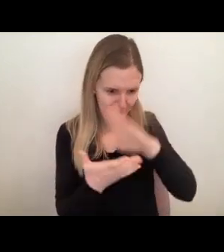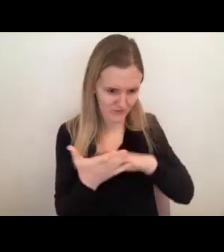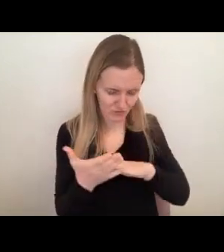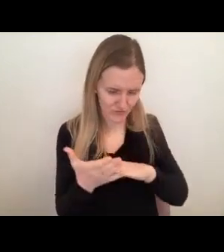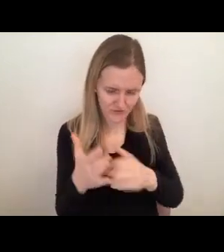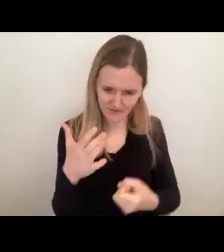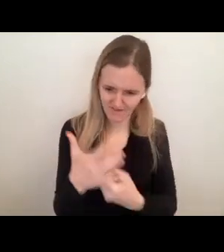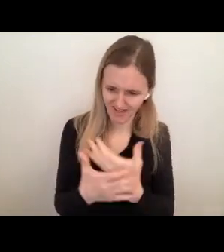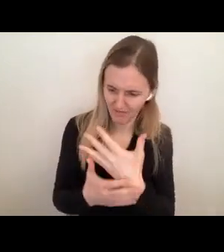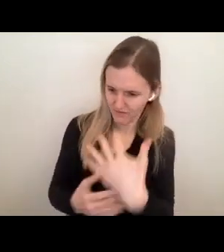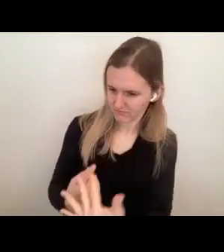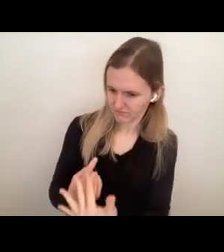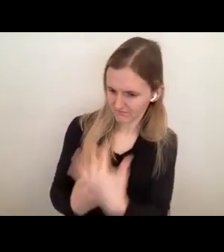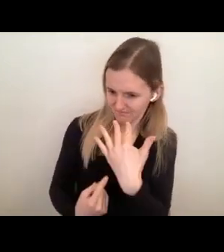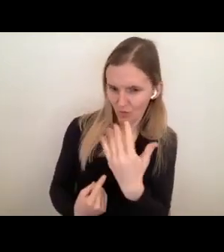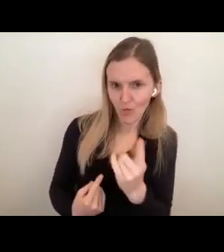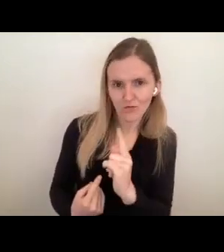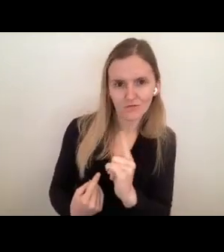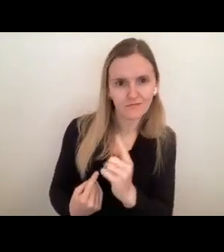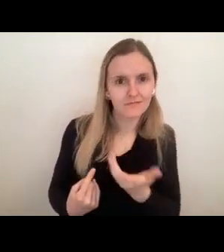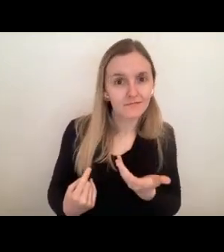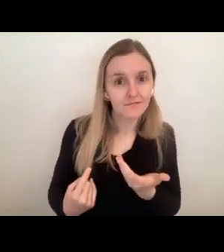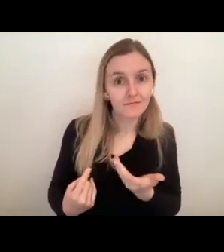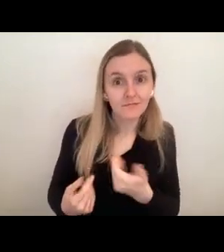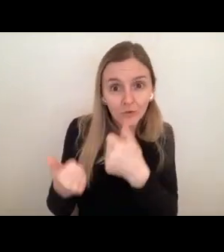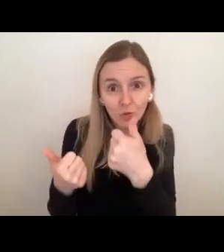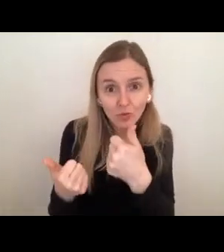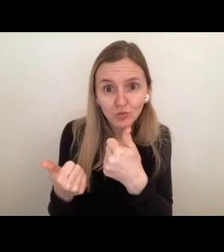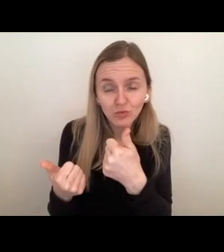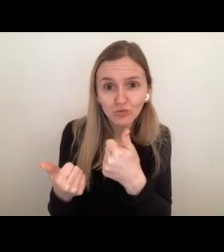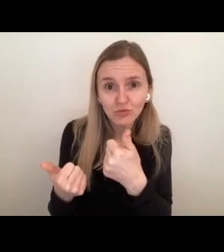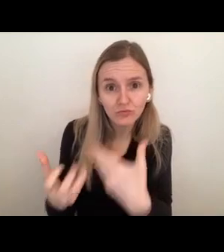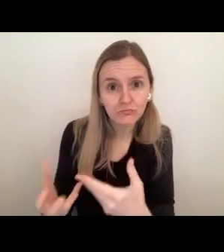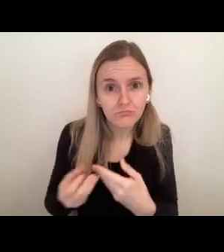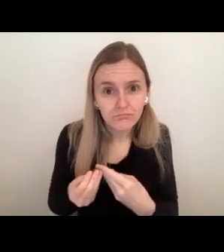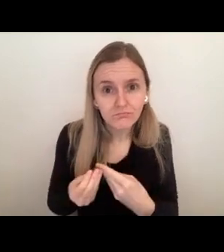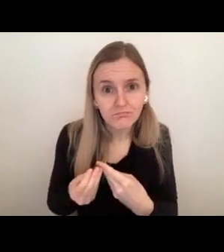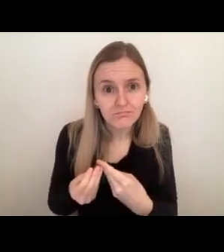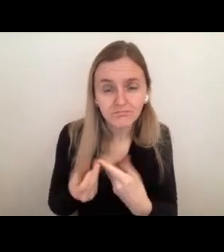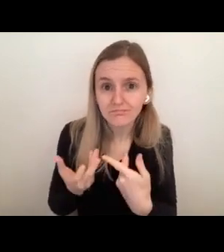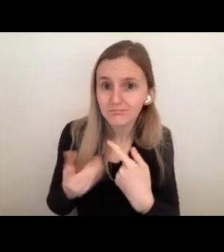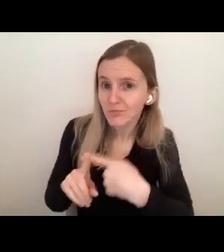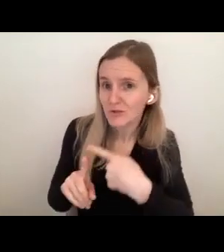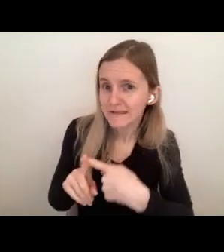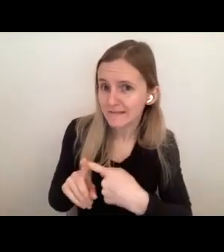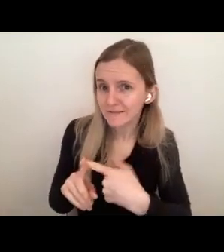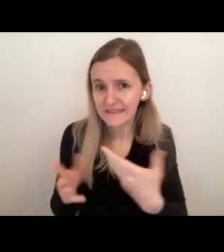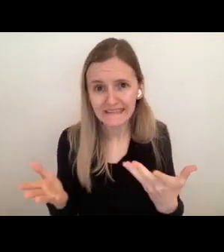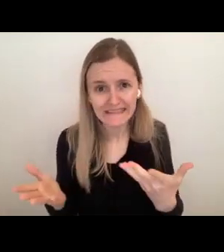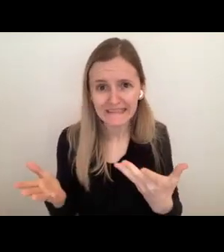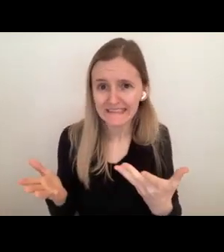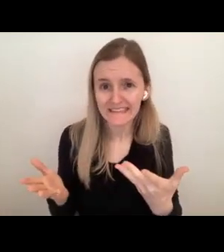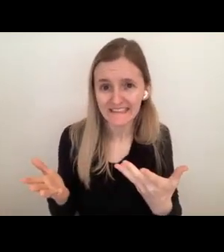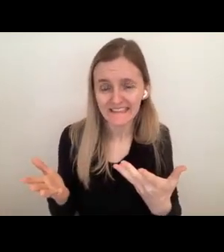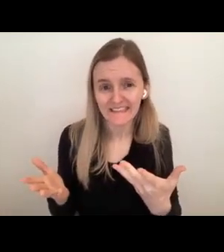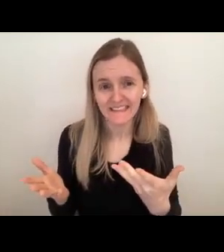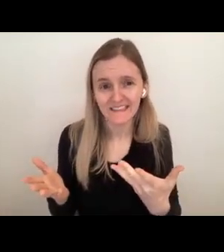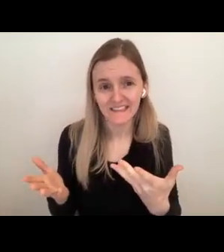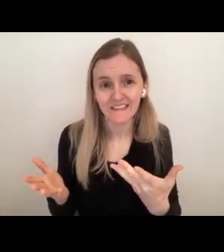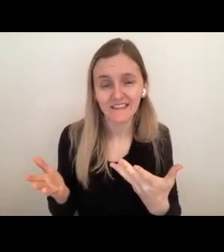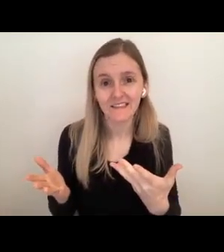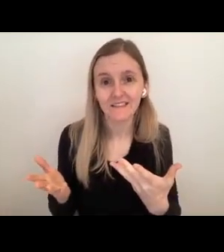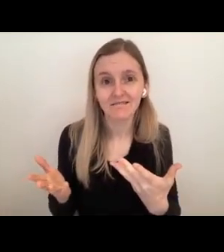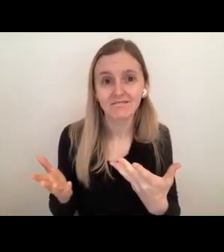Is it a positive thing that they're gaining? Are they then have they had a positive experience in their social